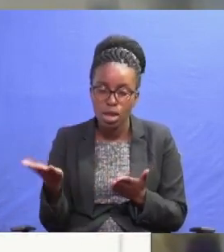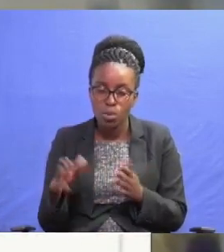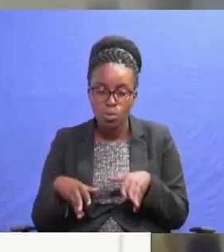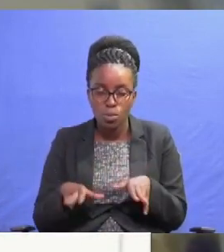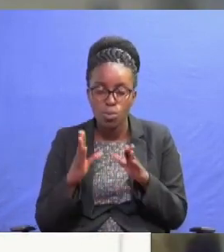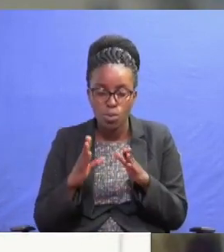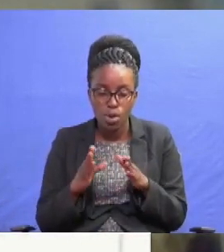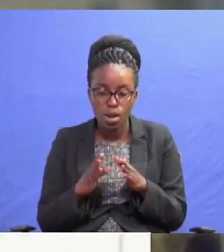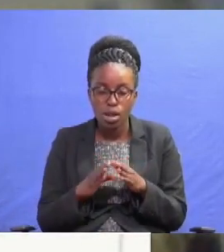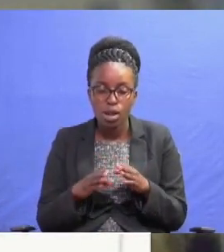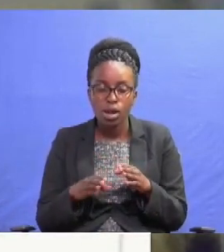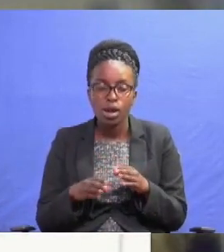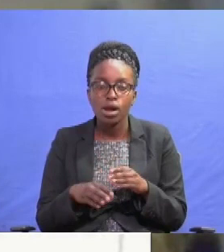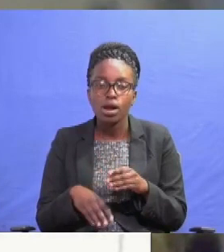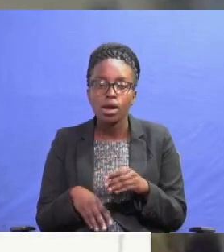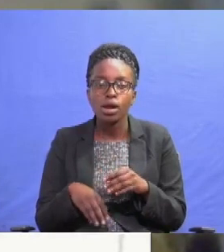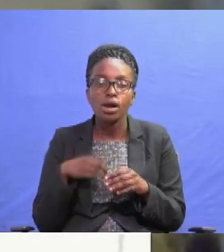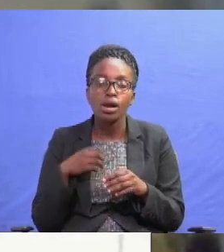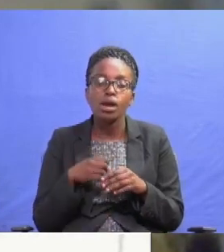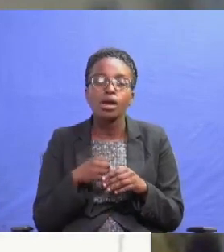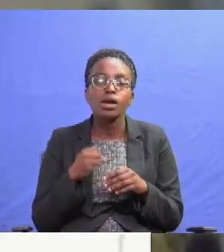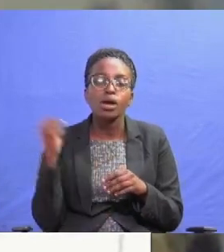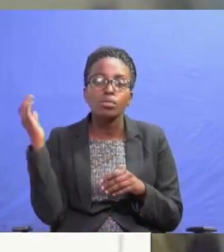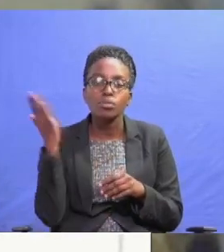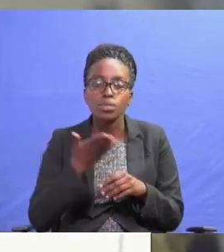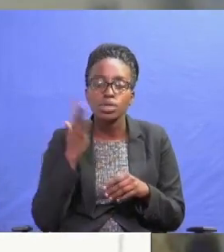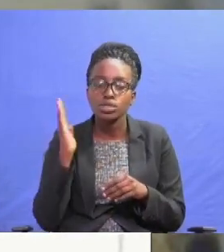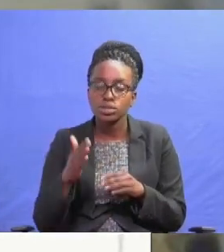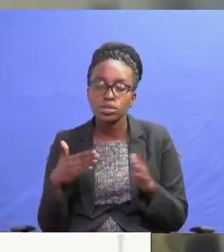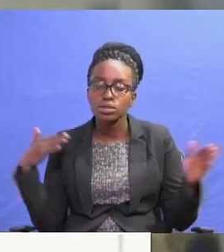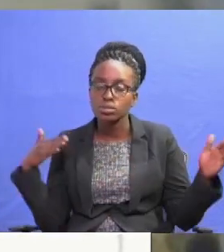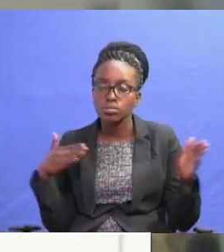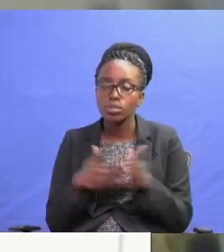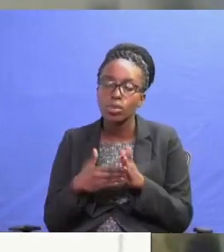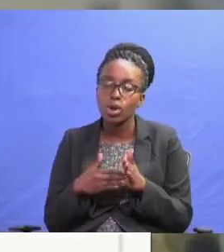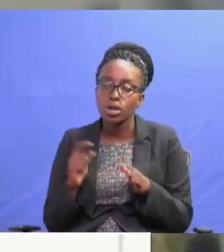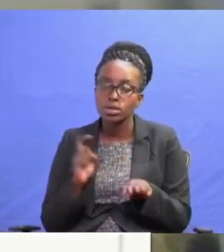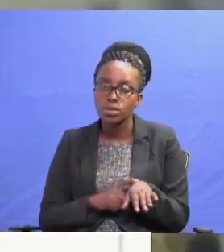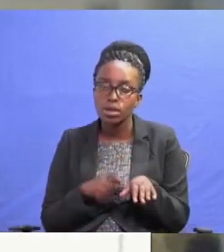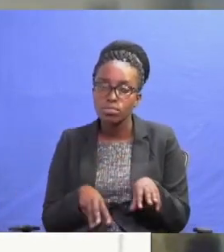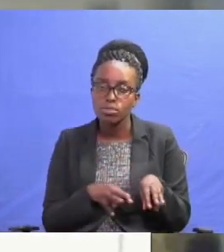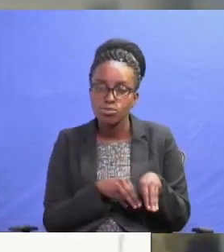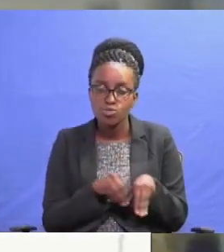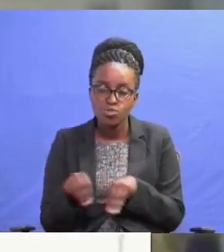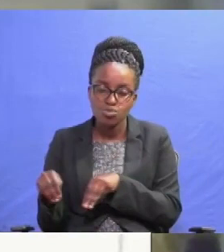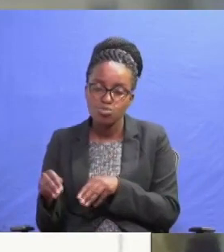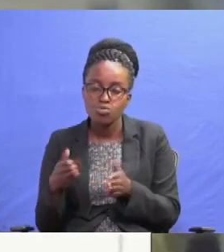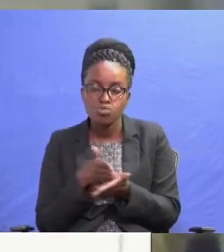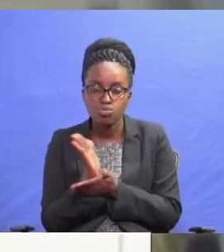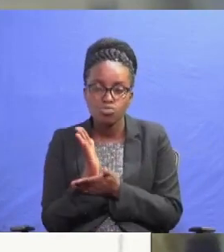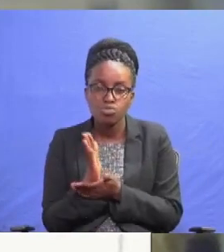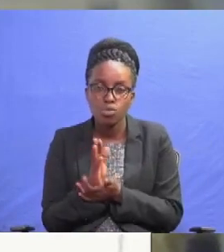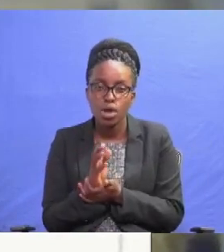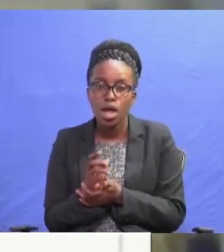or block the bridges, and the water overflows. And most of the time we have seen our people are not reasonable. They try to close rivers that